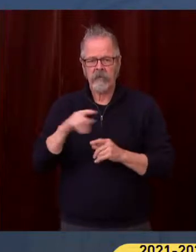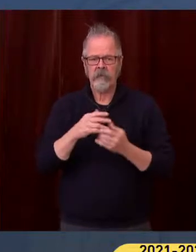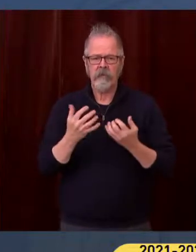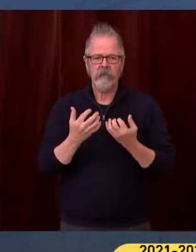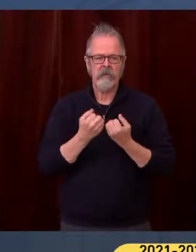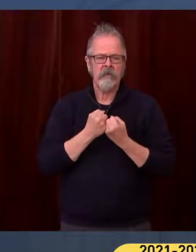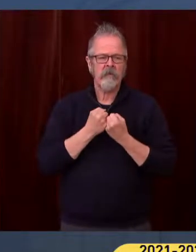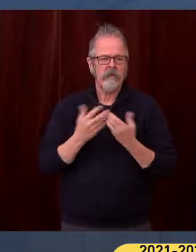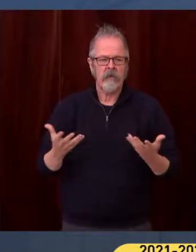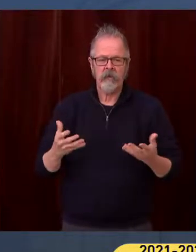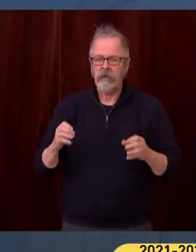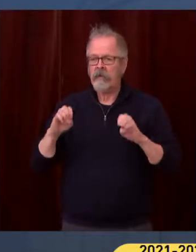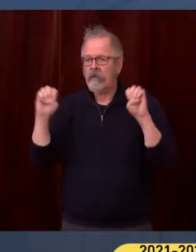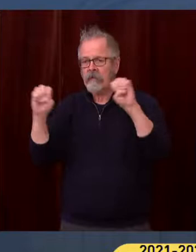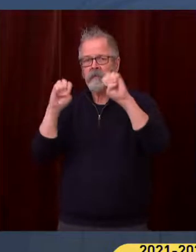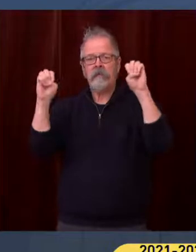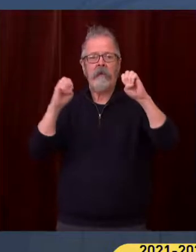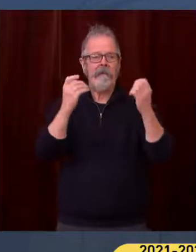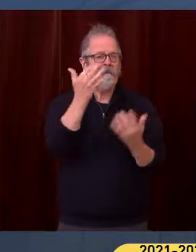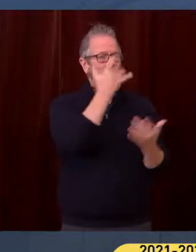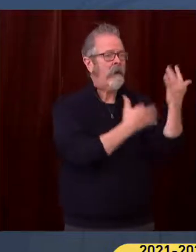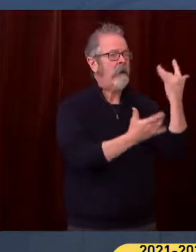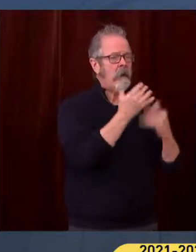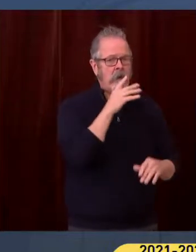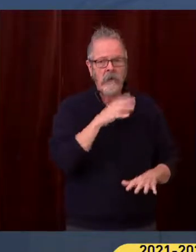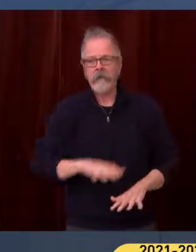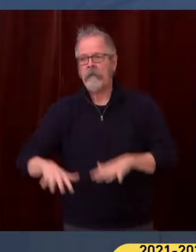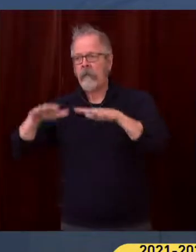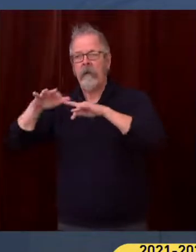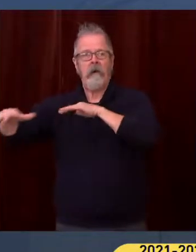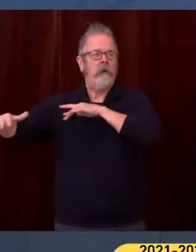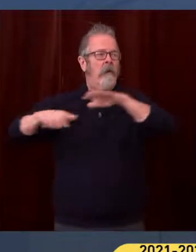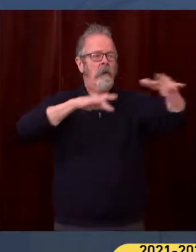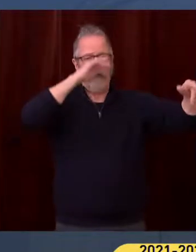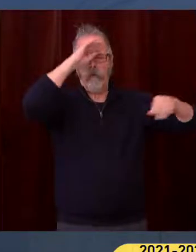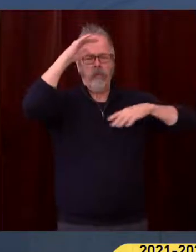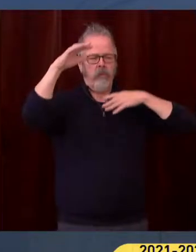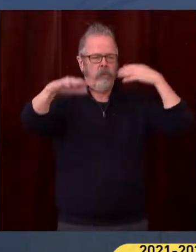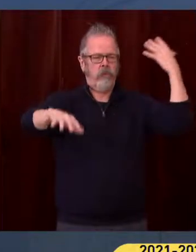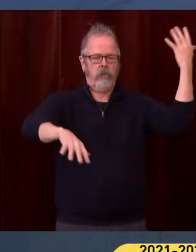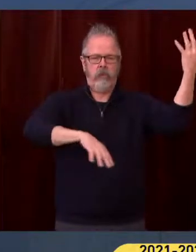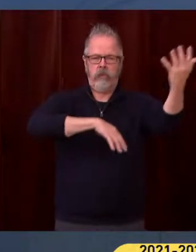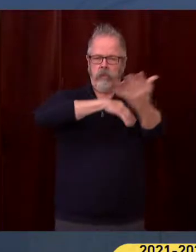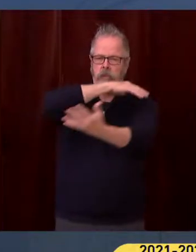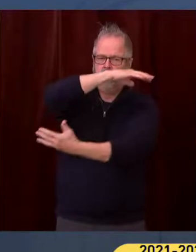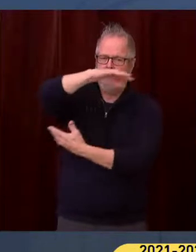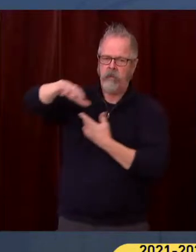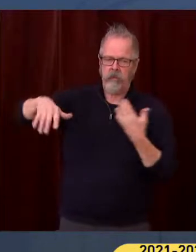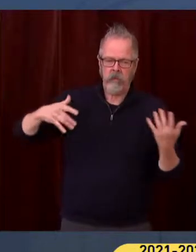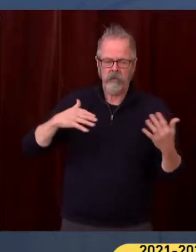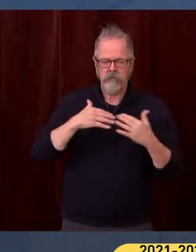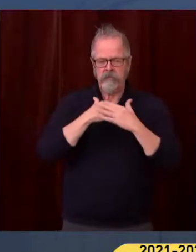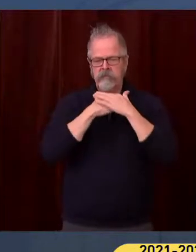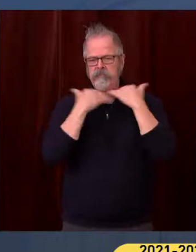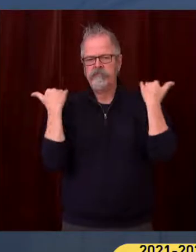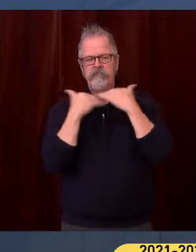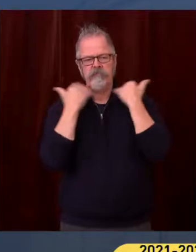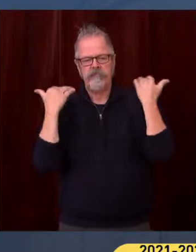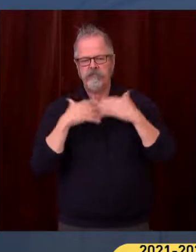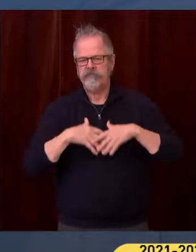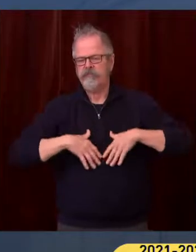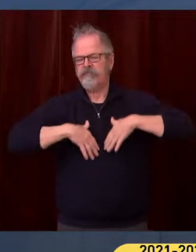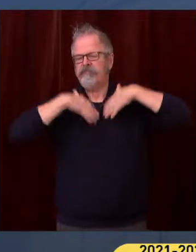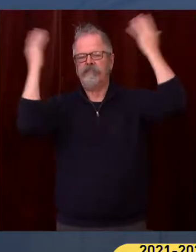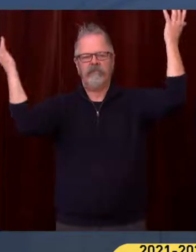know that these trends will not reverse themselves on their own. We have to take action. And like COVID, climate change is something that